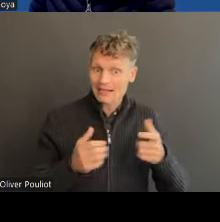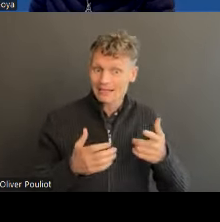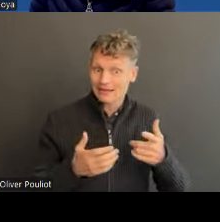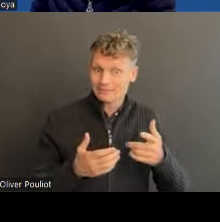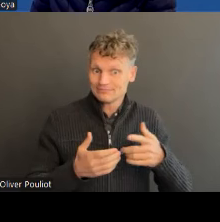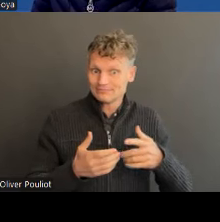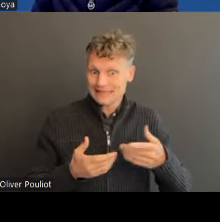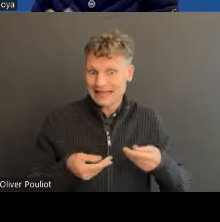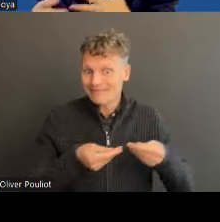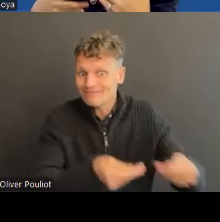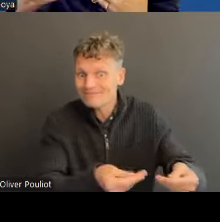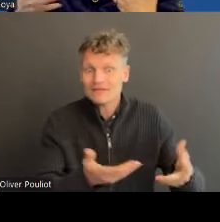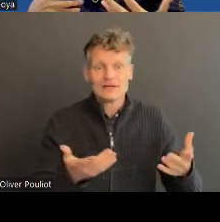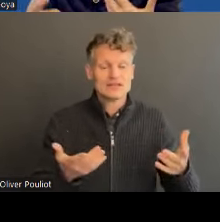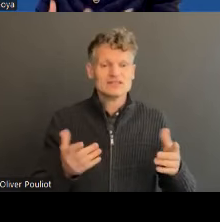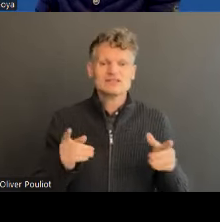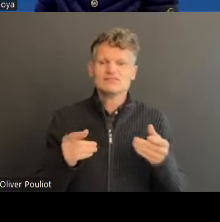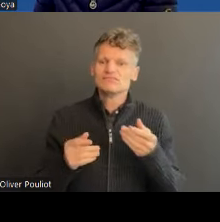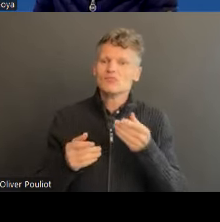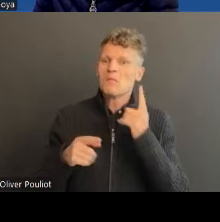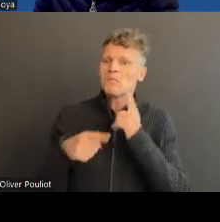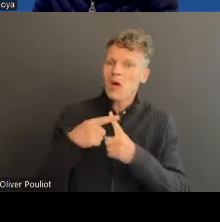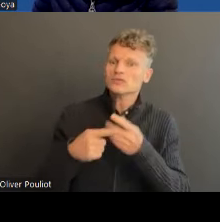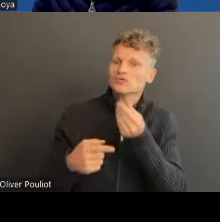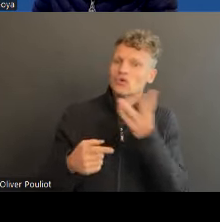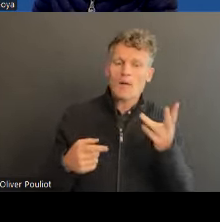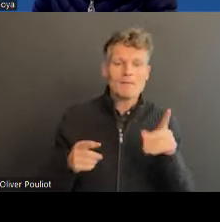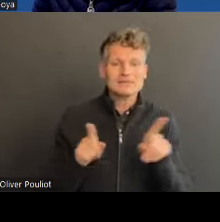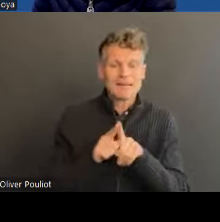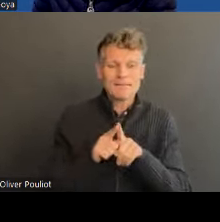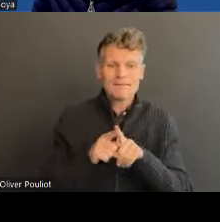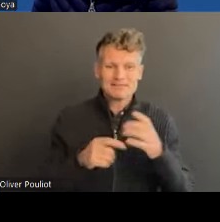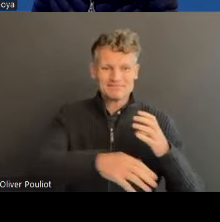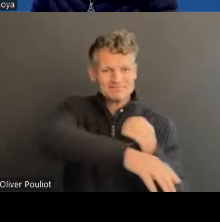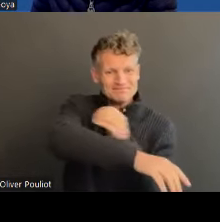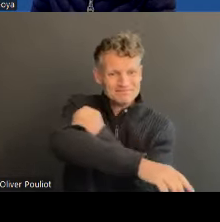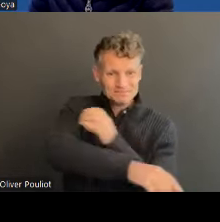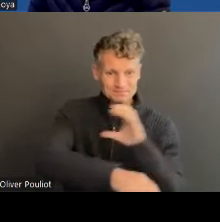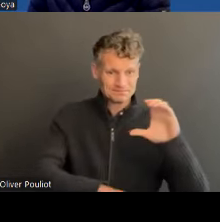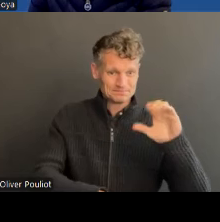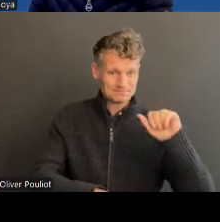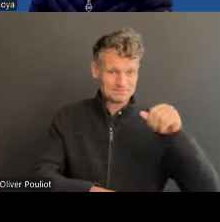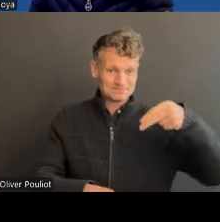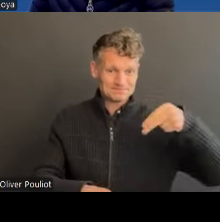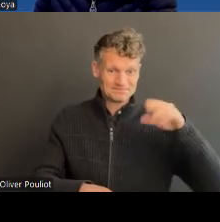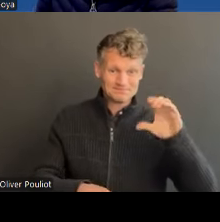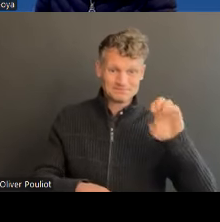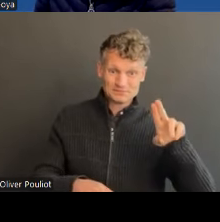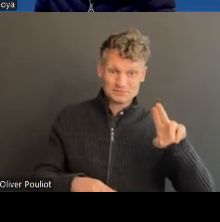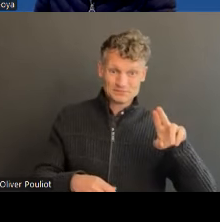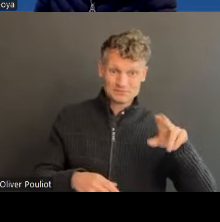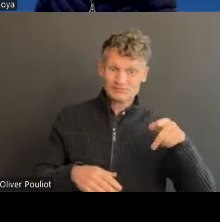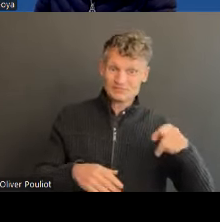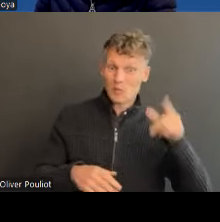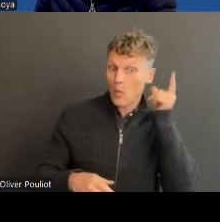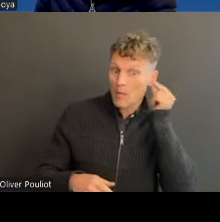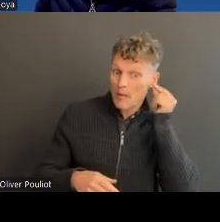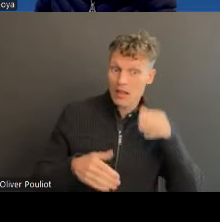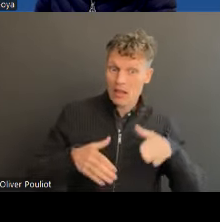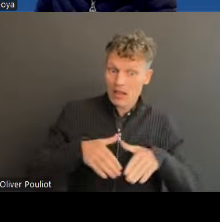cervical cancer. So we have a variety of diseases in this first group in which we know this region can accelerate the efforts to